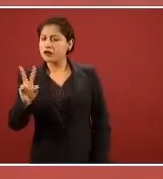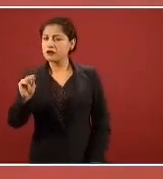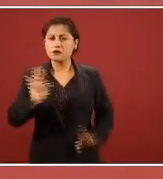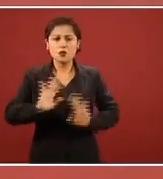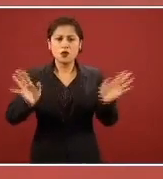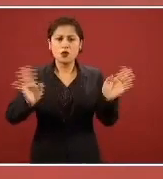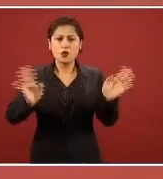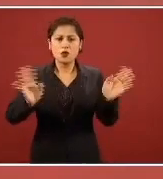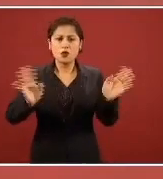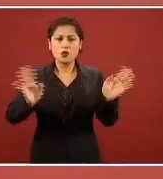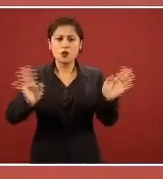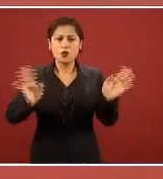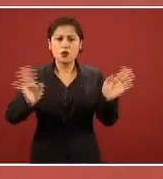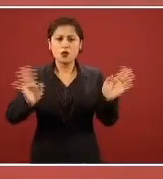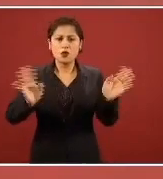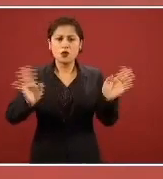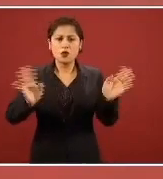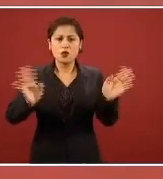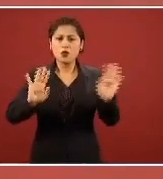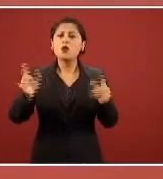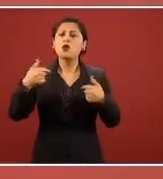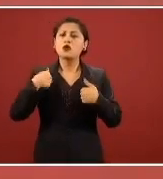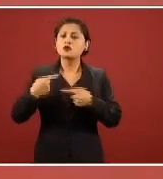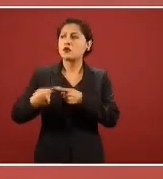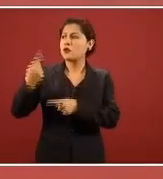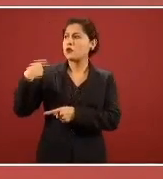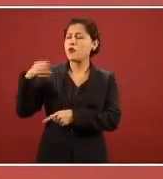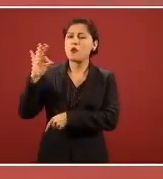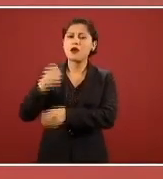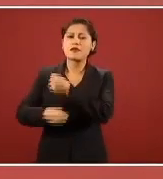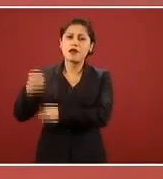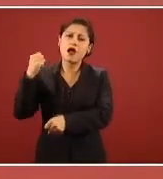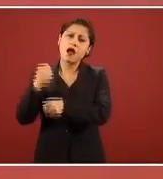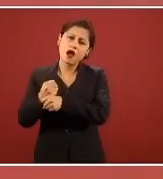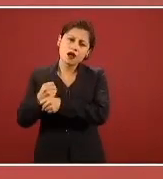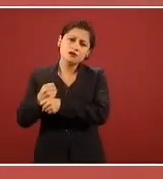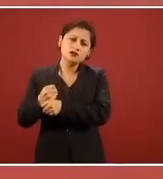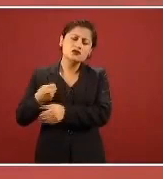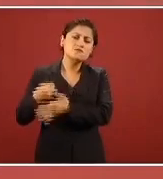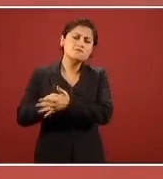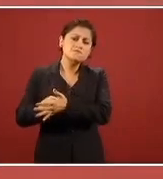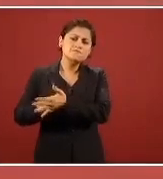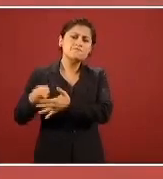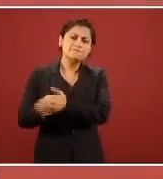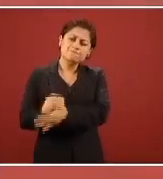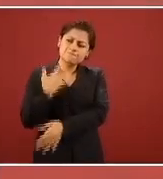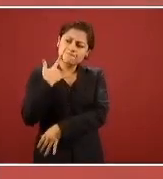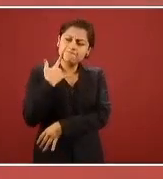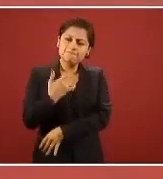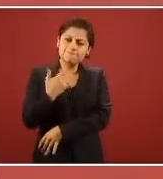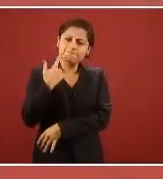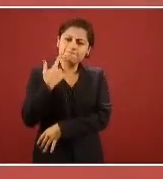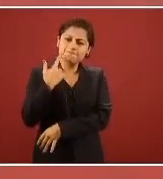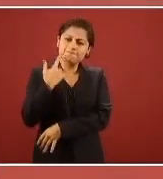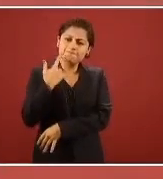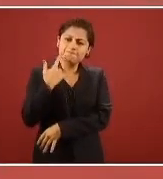causas justas. For just causes. Más de 40 años. More than 40 desde years. Que salí de la escuela. As soon as